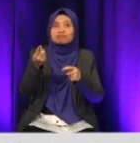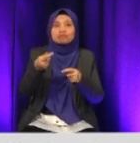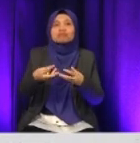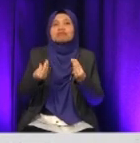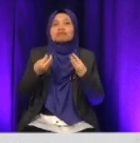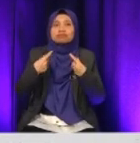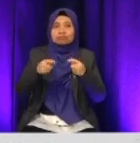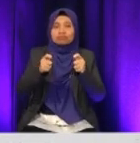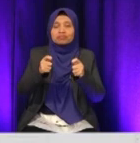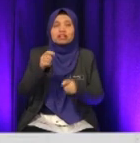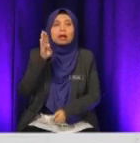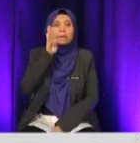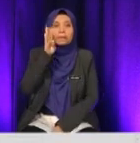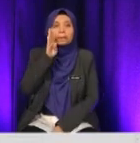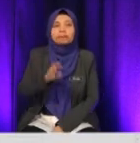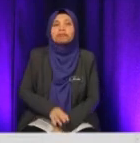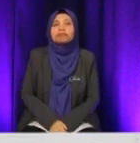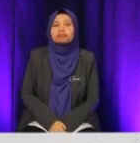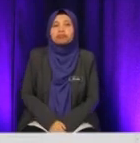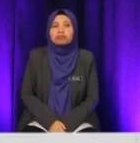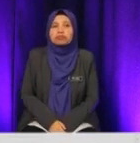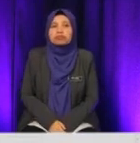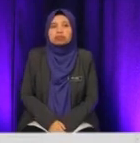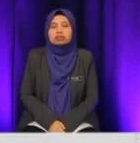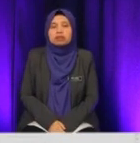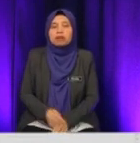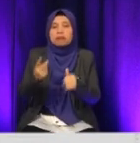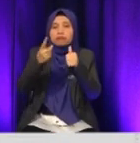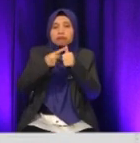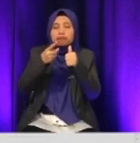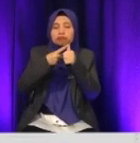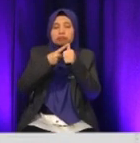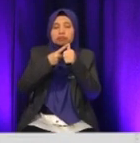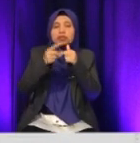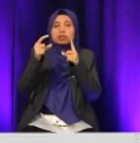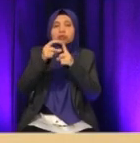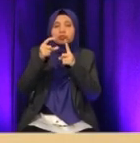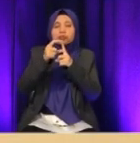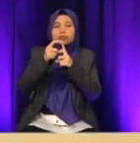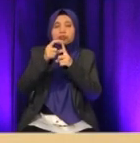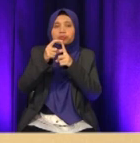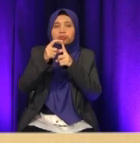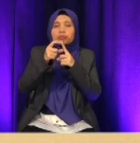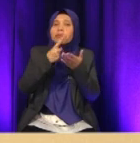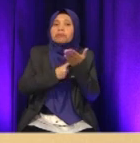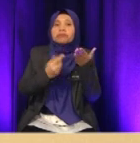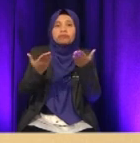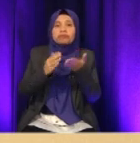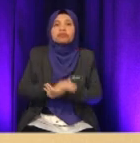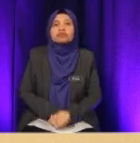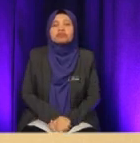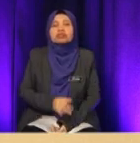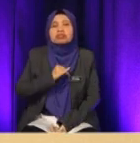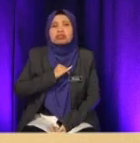Okay, Bella, yes. Okay, can you please identify the first word related to volunteering? Where is it? Where is it located? I